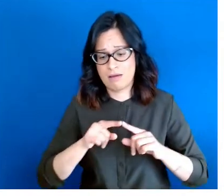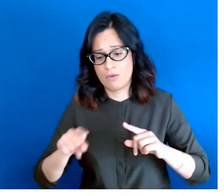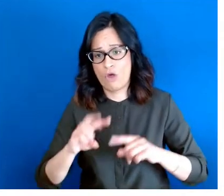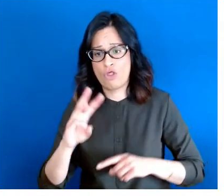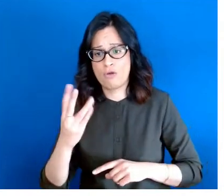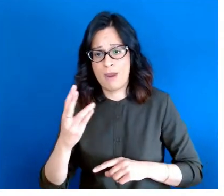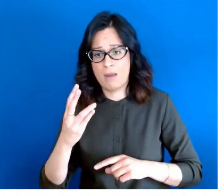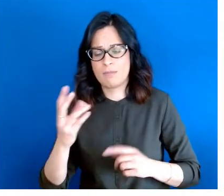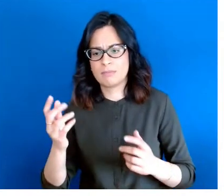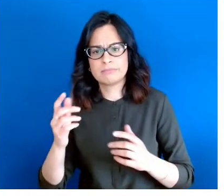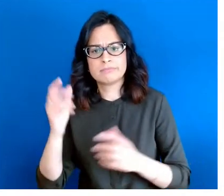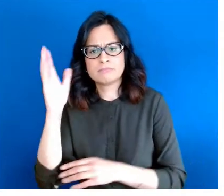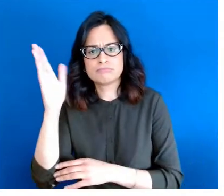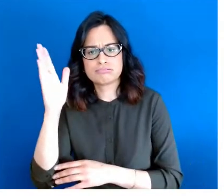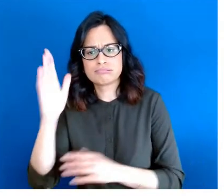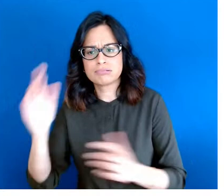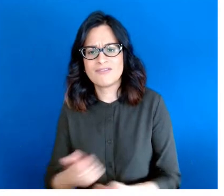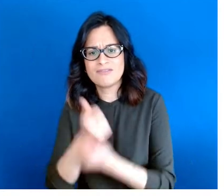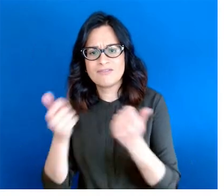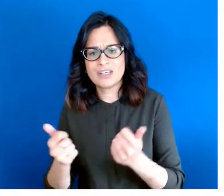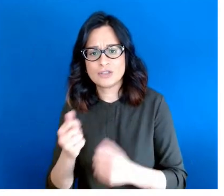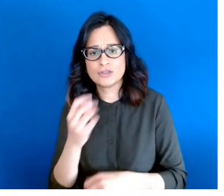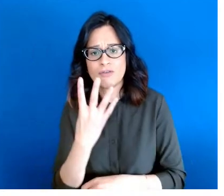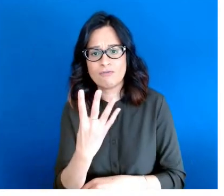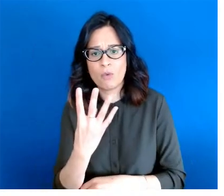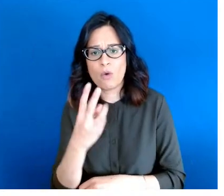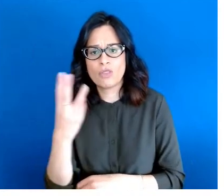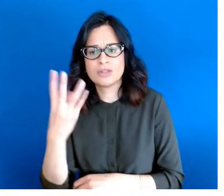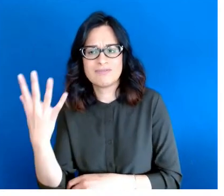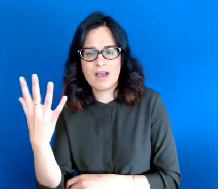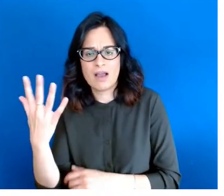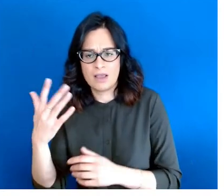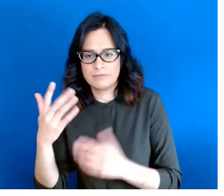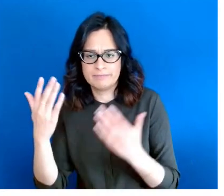finishes at 4:35 p.m.